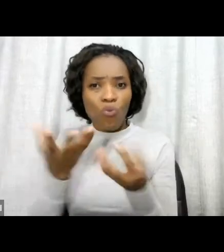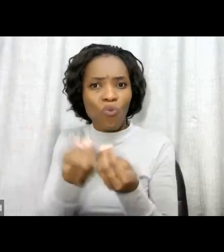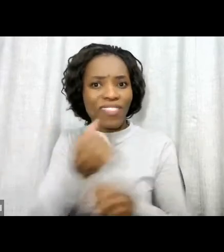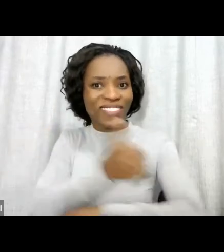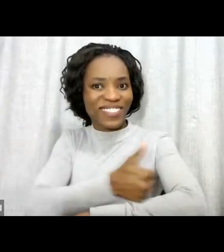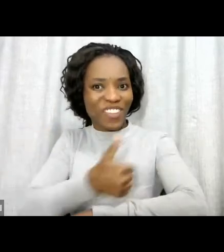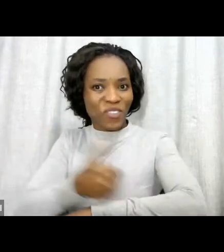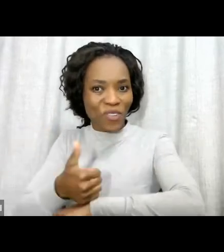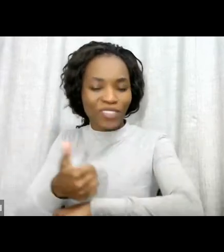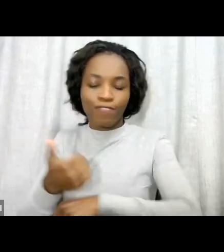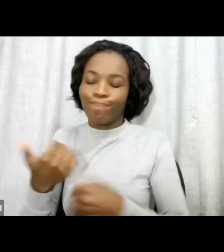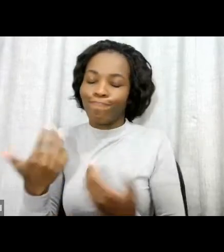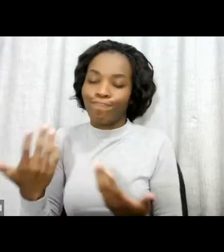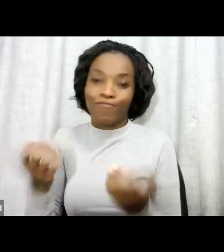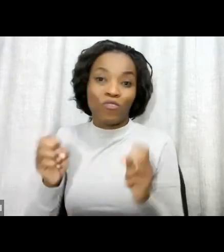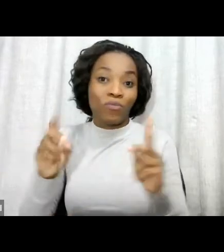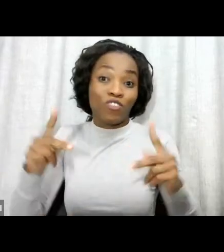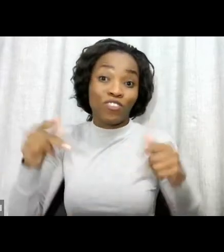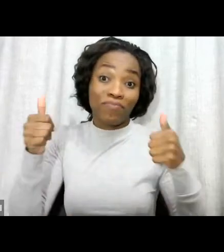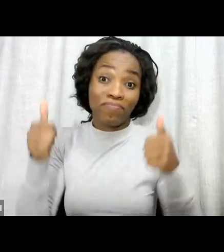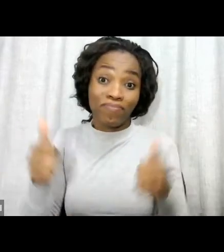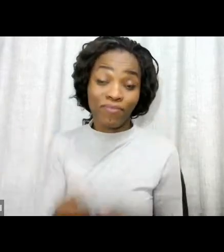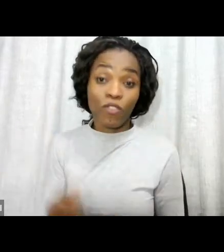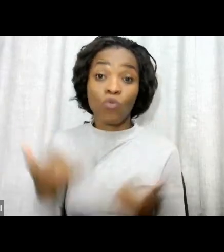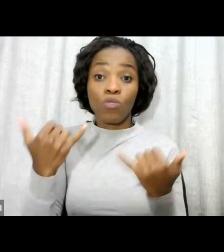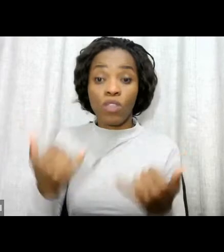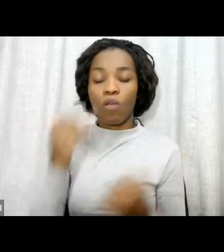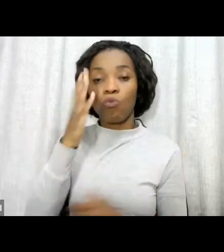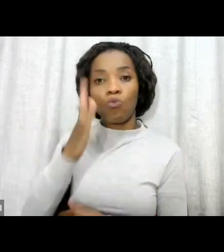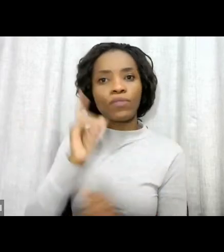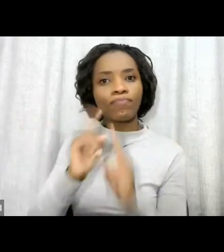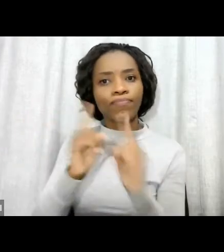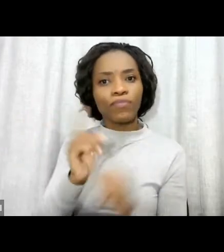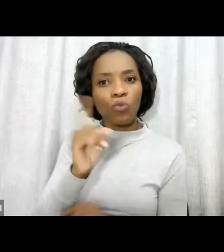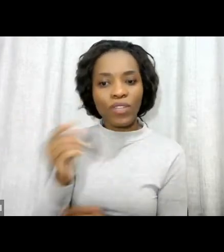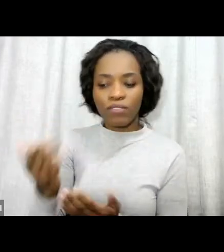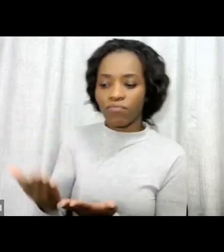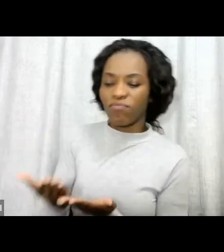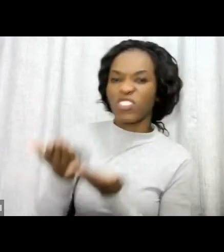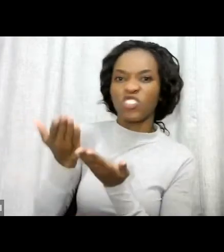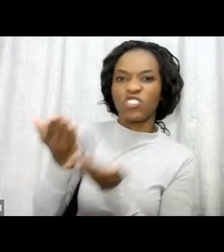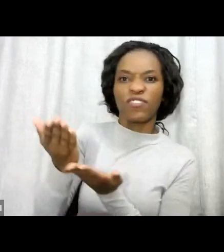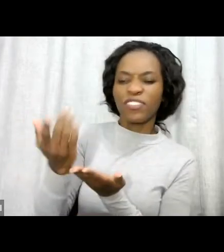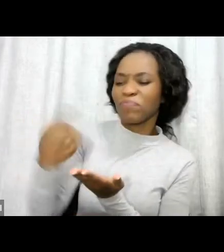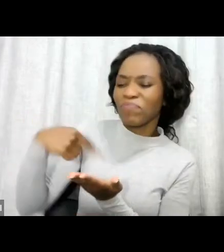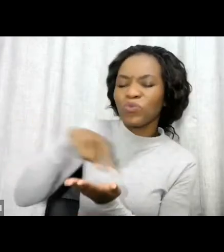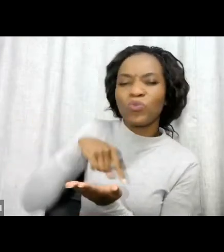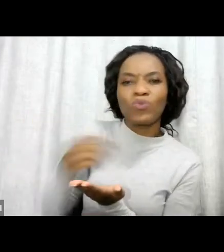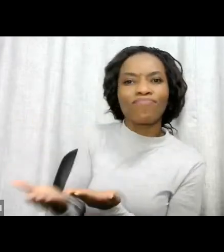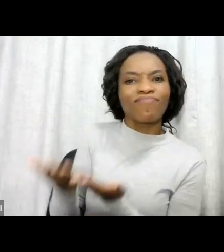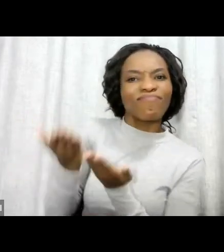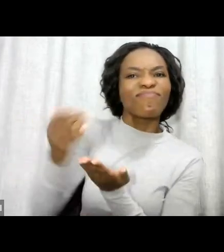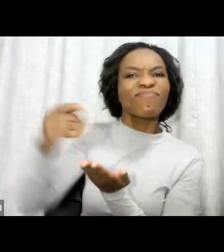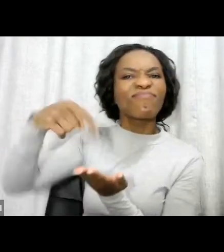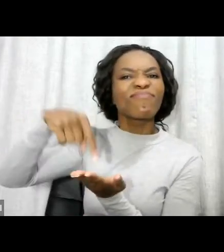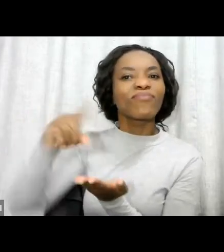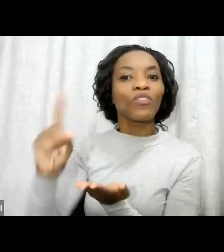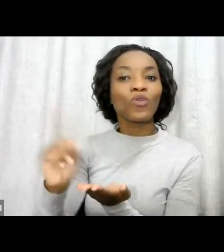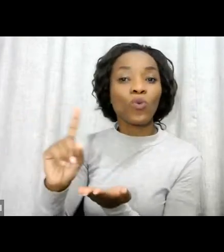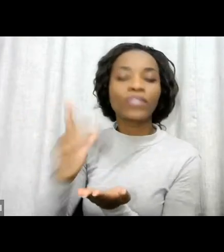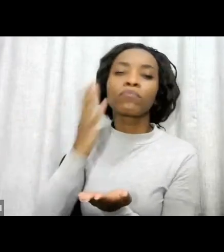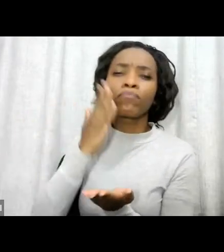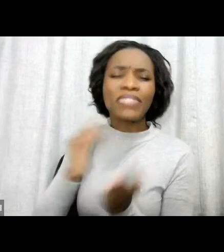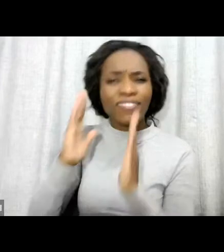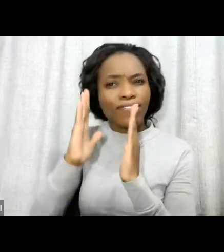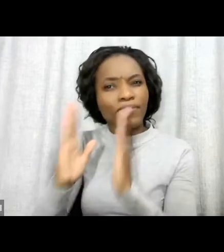about the services that the Office of the Tax Ombudsman offers, and please give it attention so